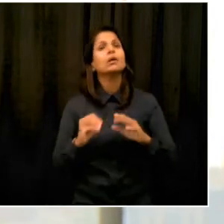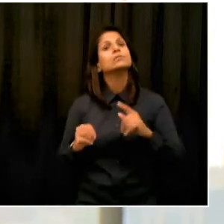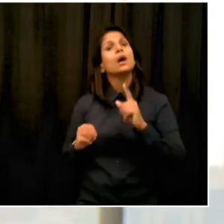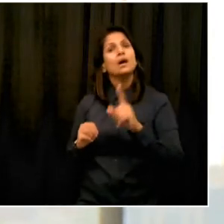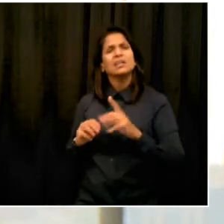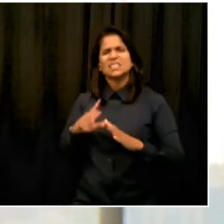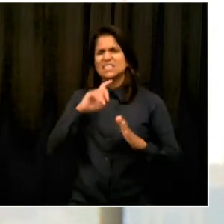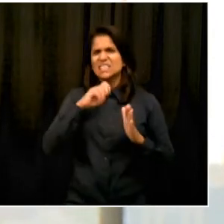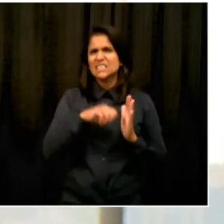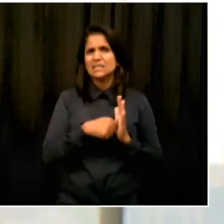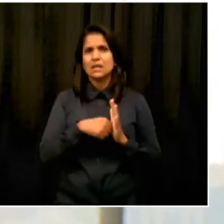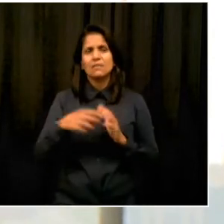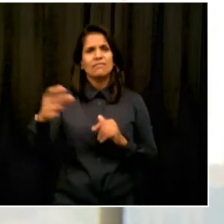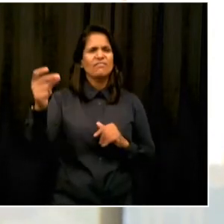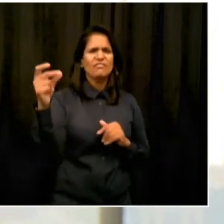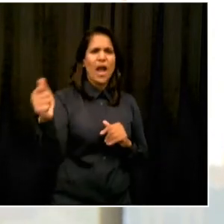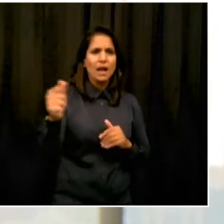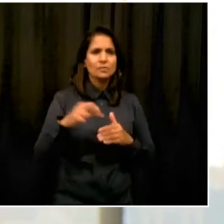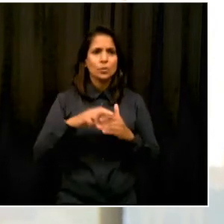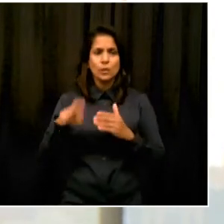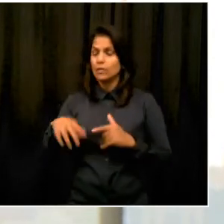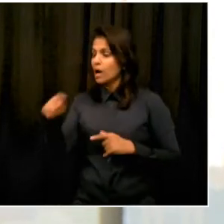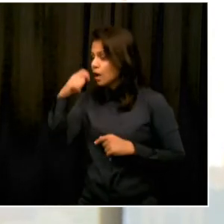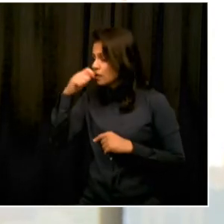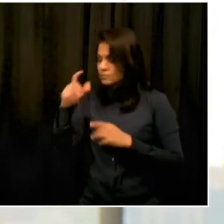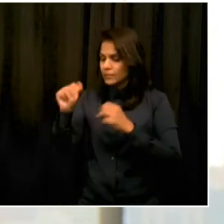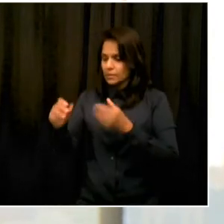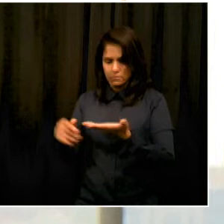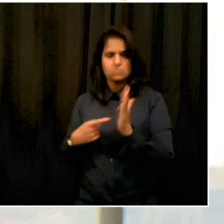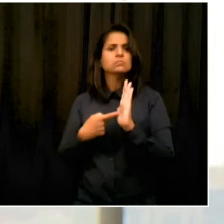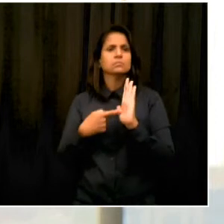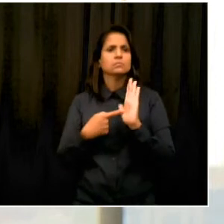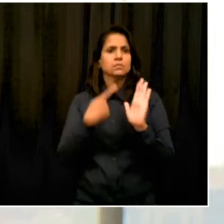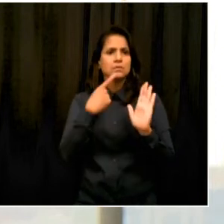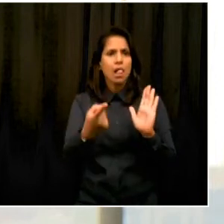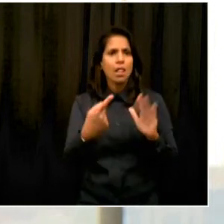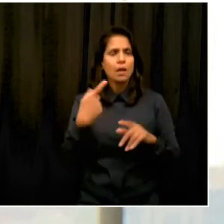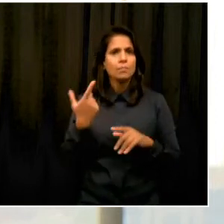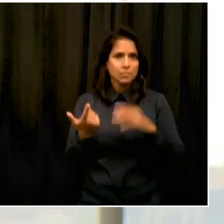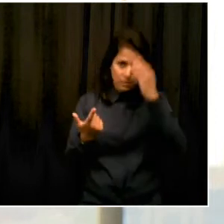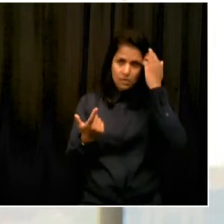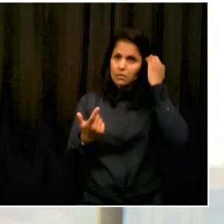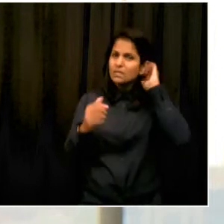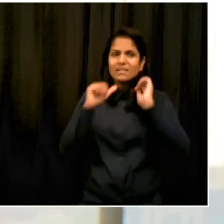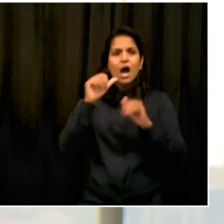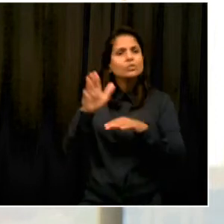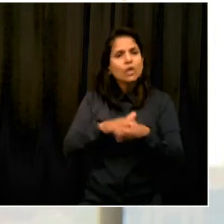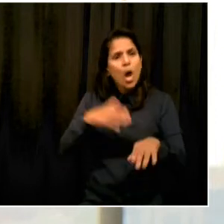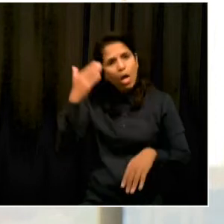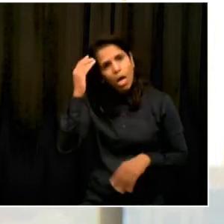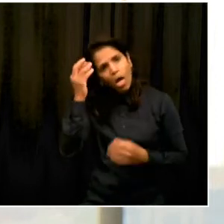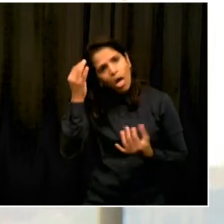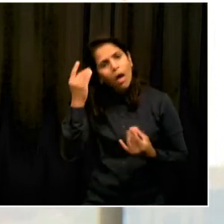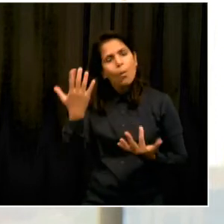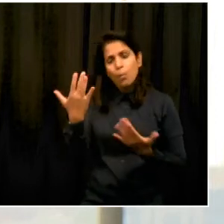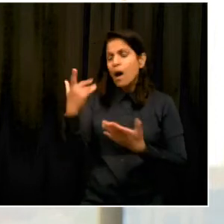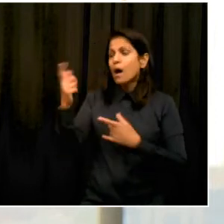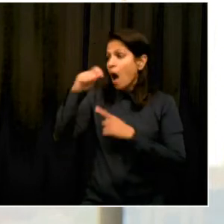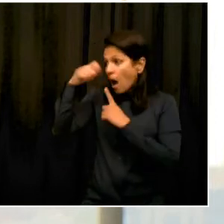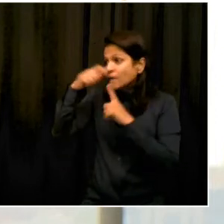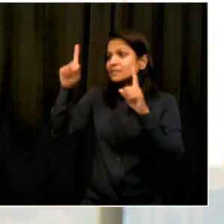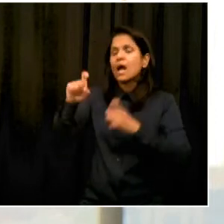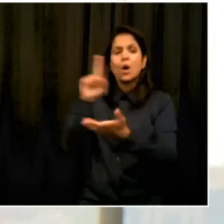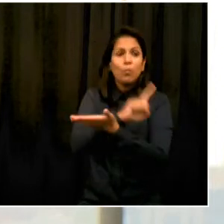is, to this day, still not a full and reliable national testing infrastructure. It does